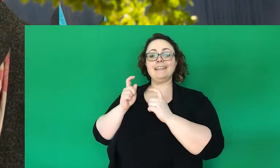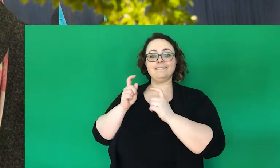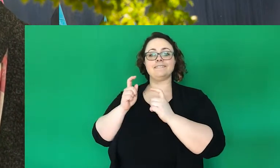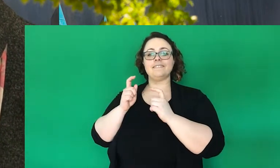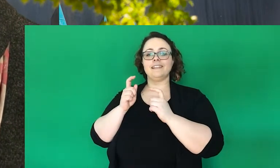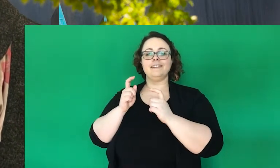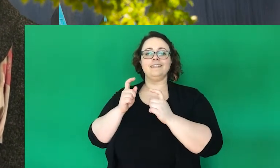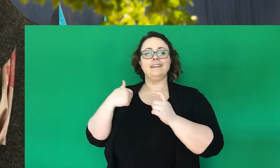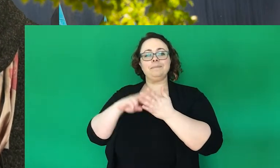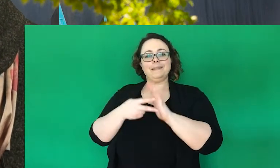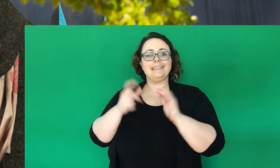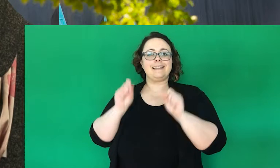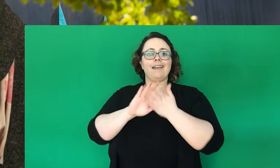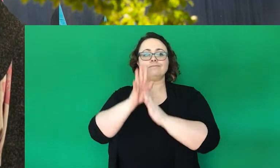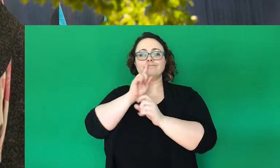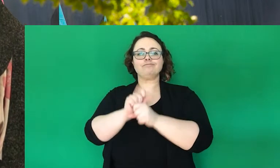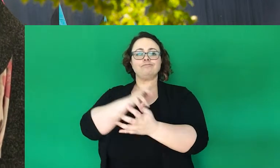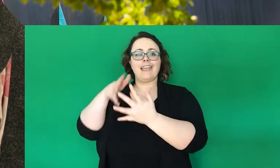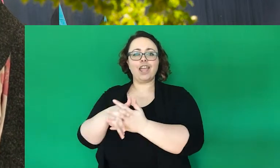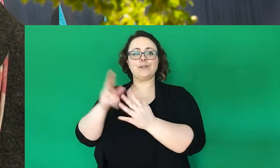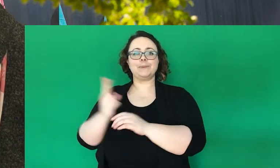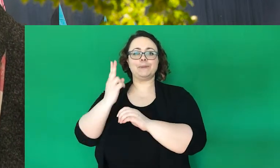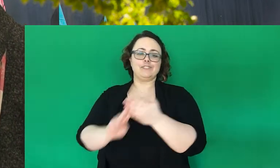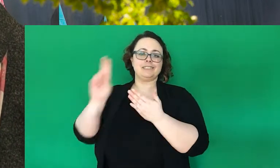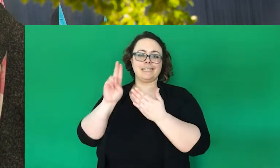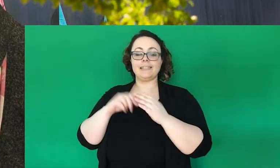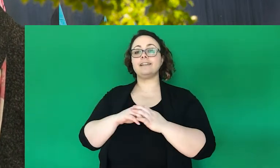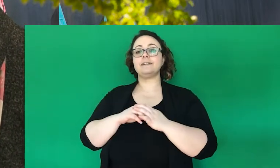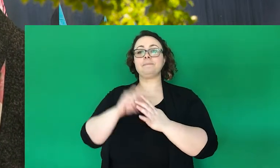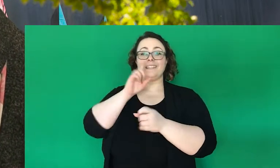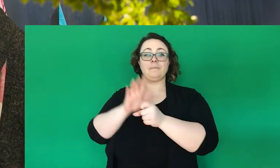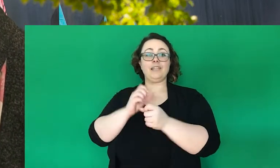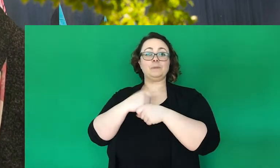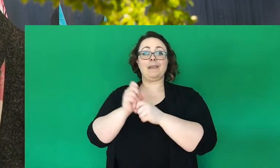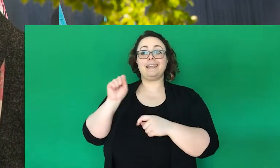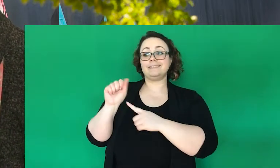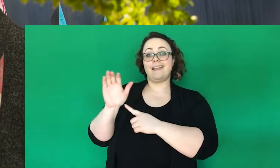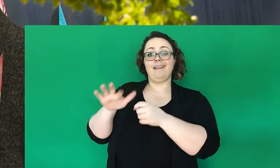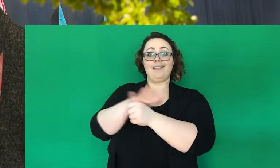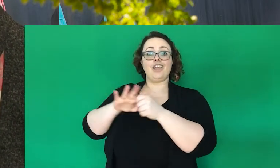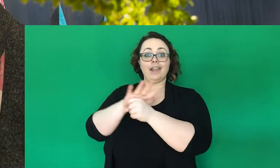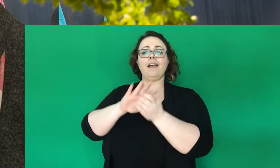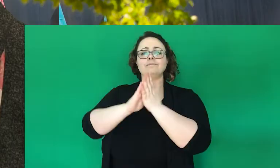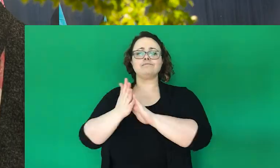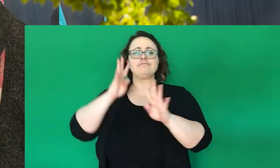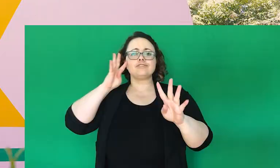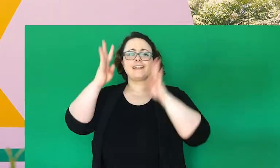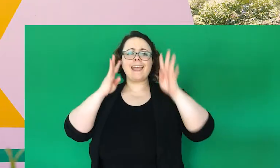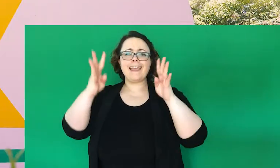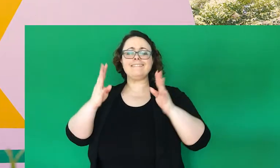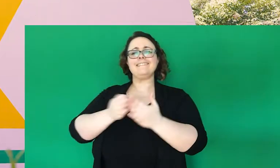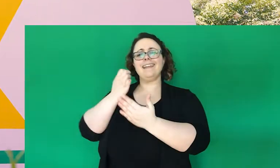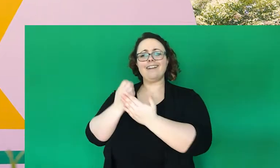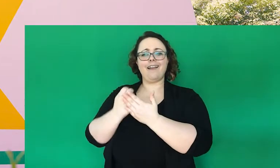us also allows us to be a true anchor university, committed to making the Sacramento region